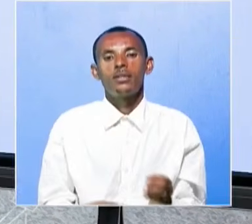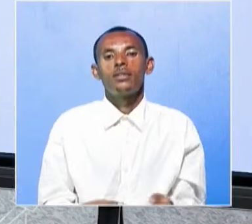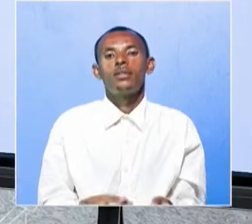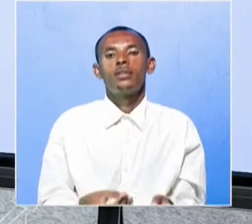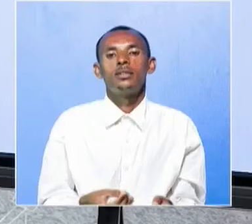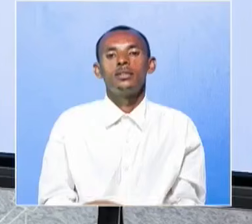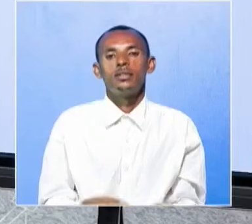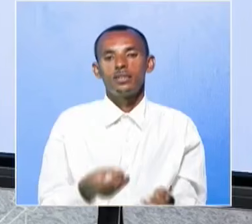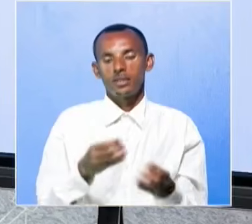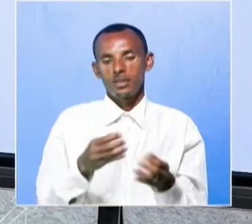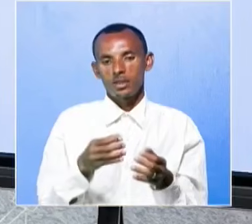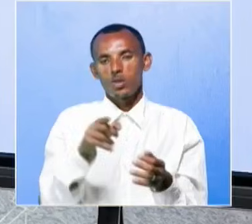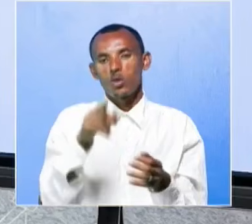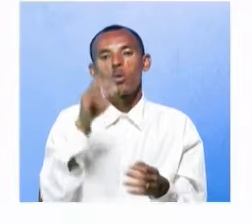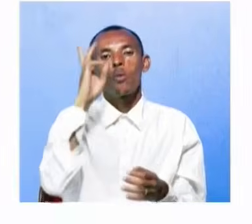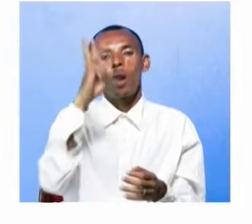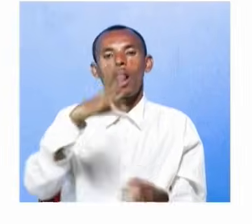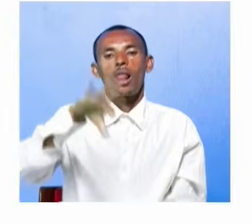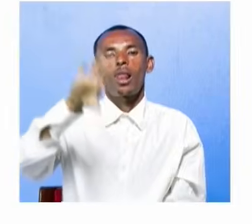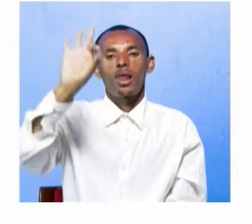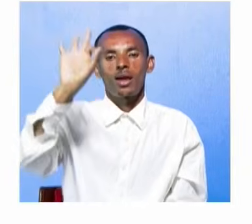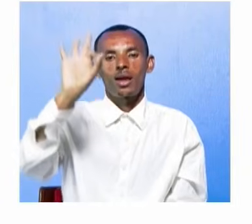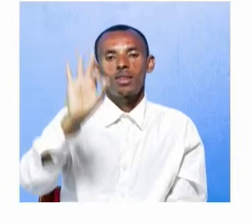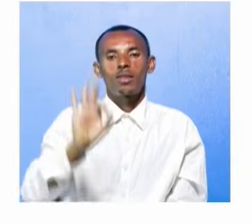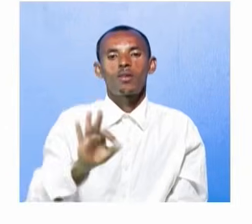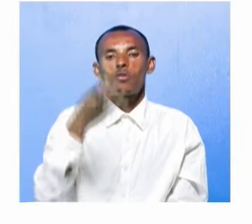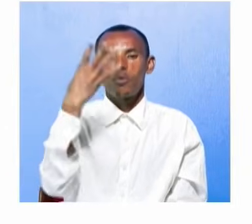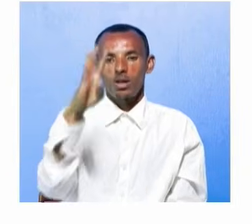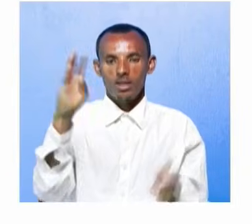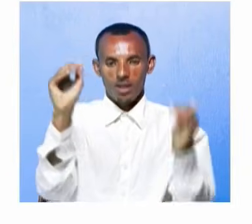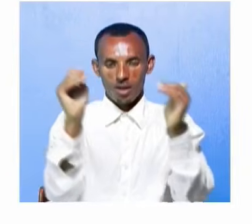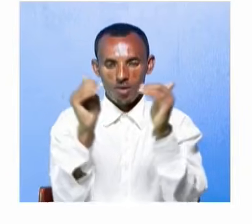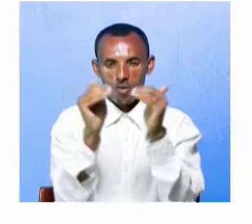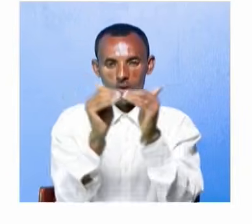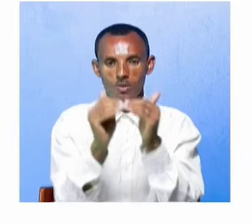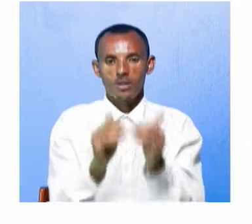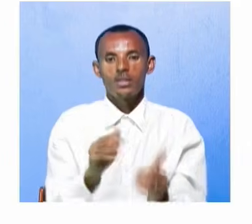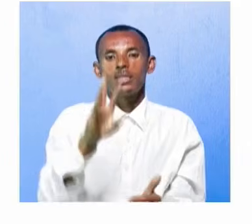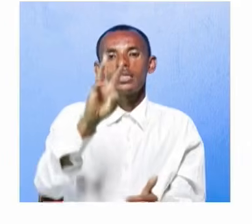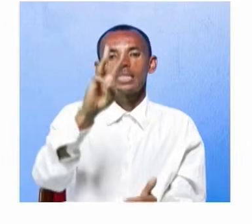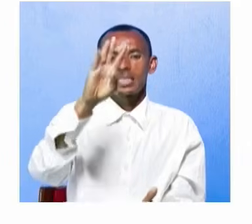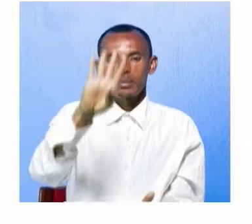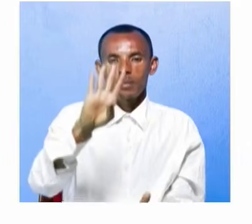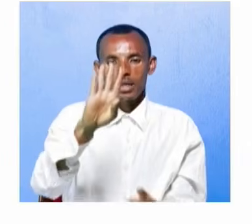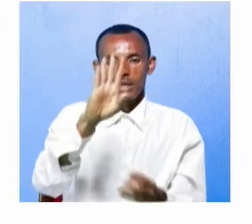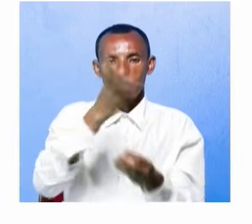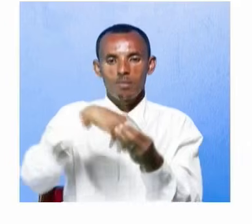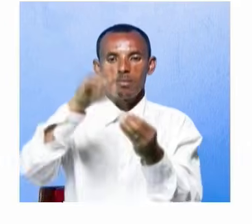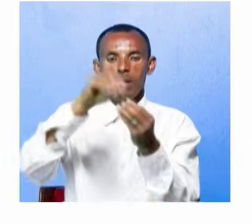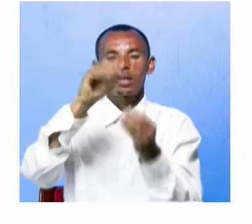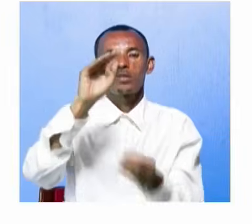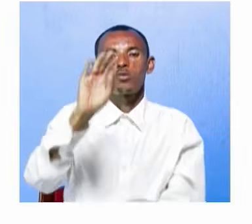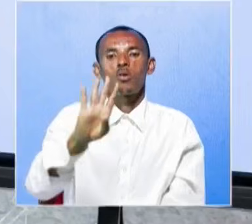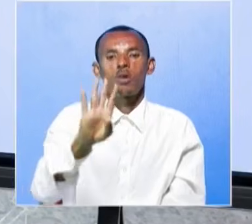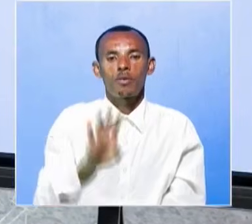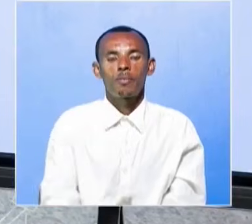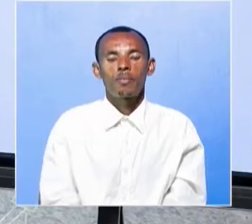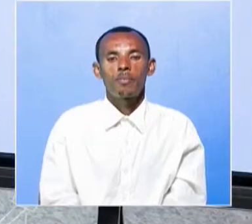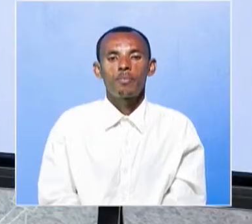number, then you will get 14 is equal to 6B plus 4.